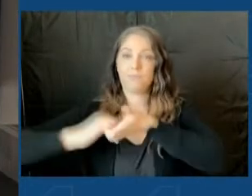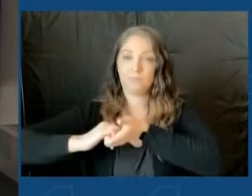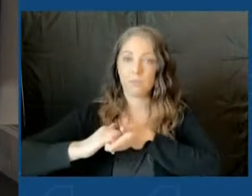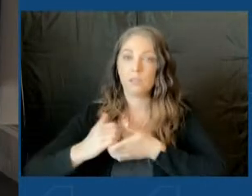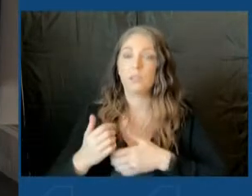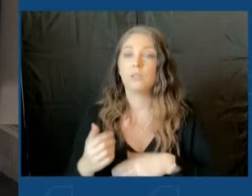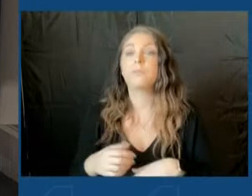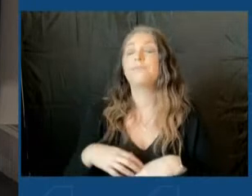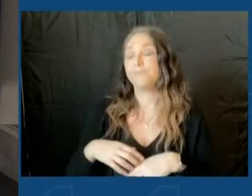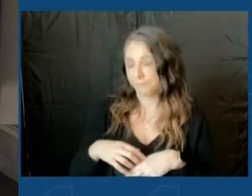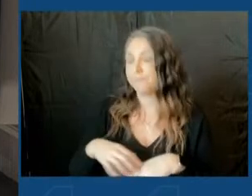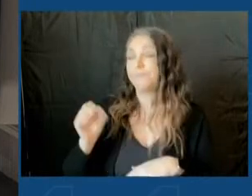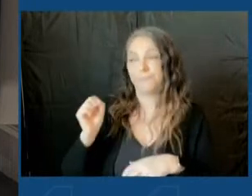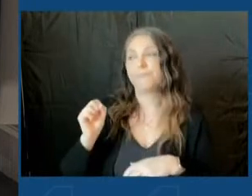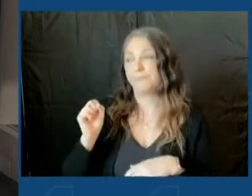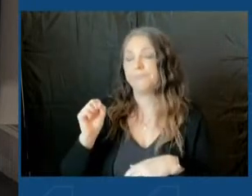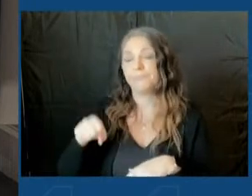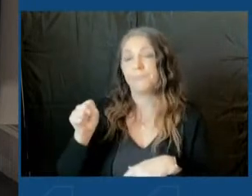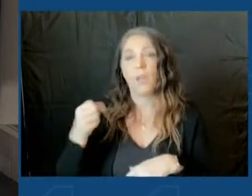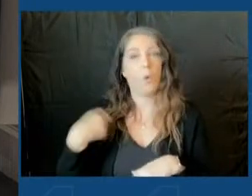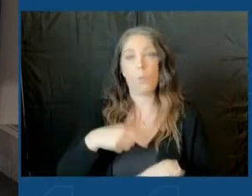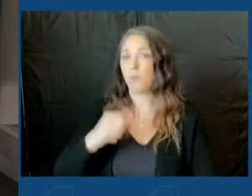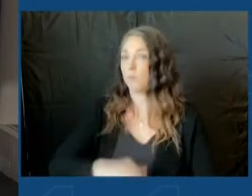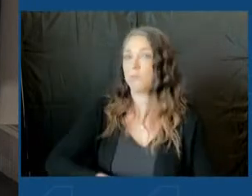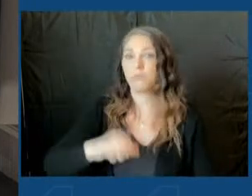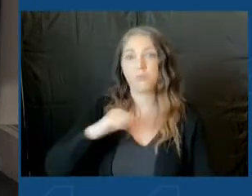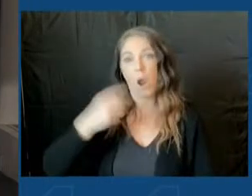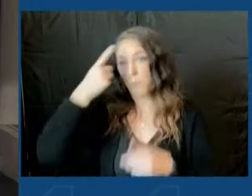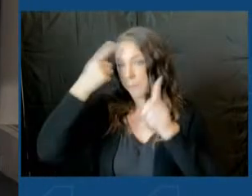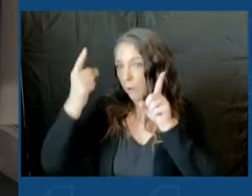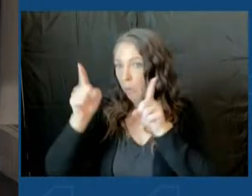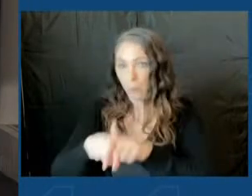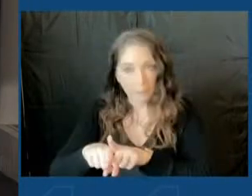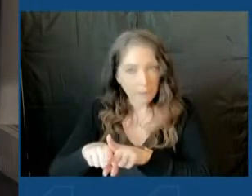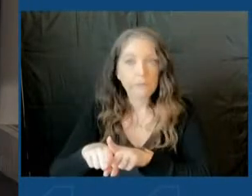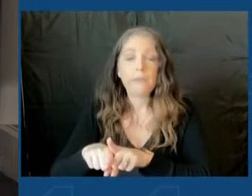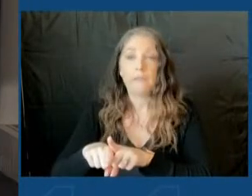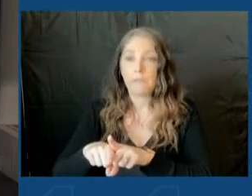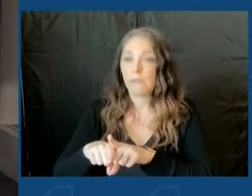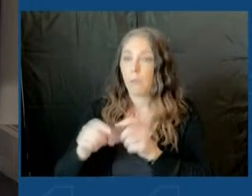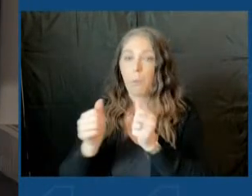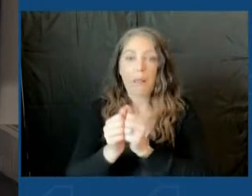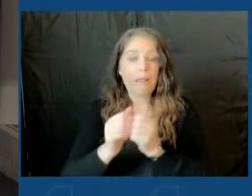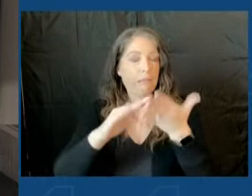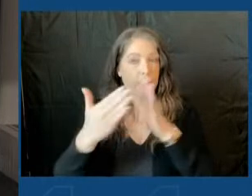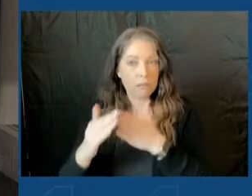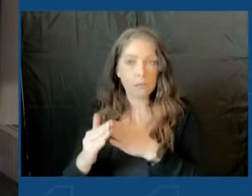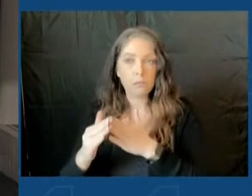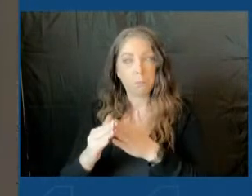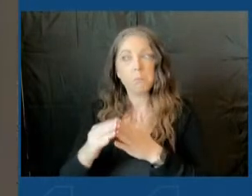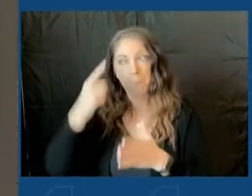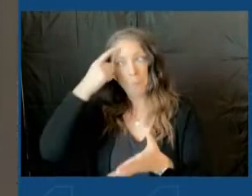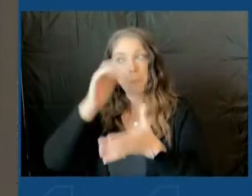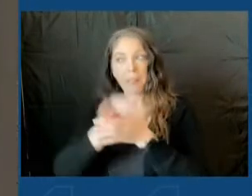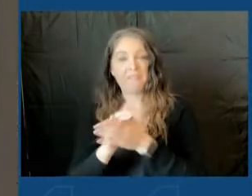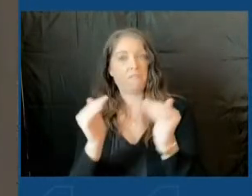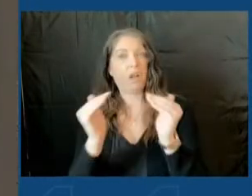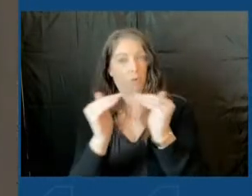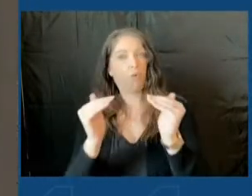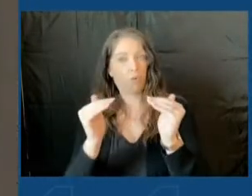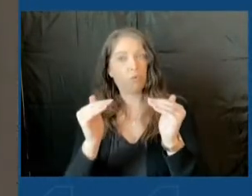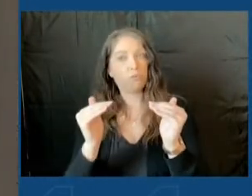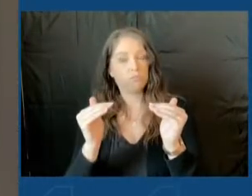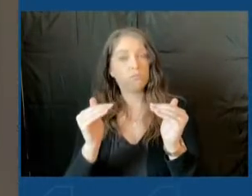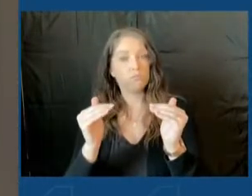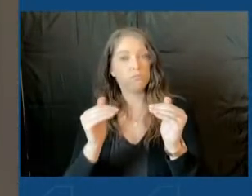Oh, absolutely. We are very proud of the agreement that we came to with the city. We believe it is a very fair agreement that